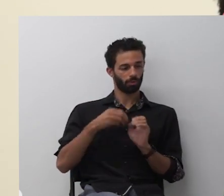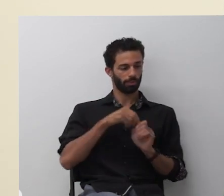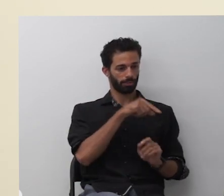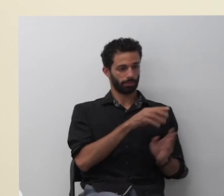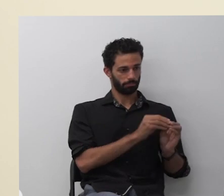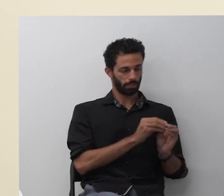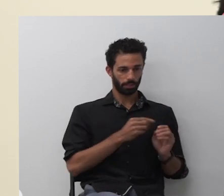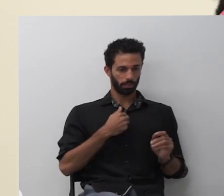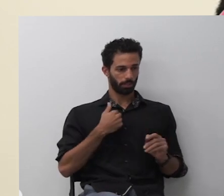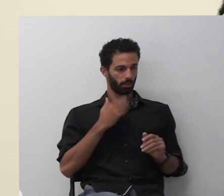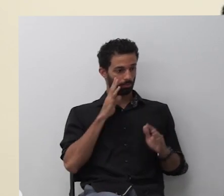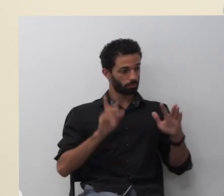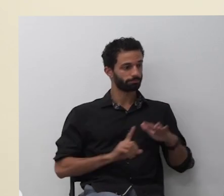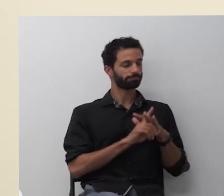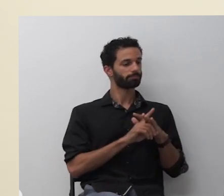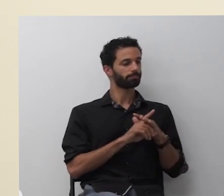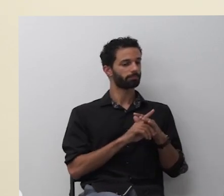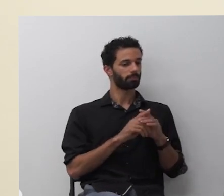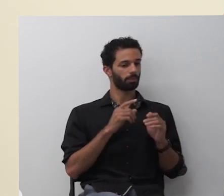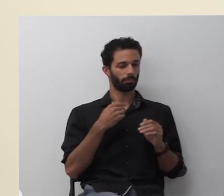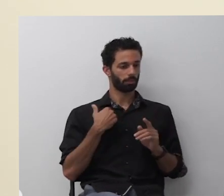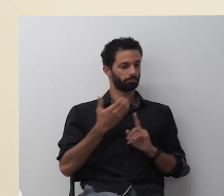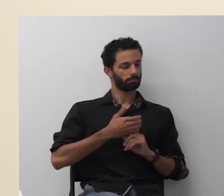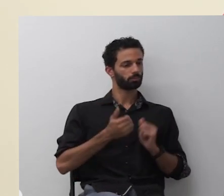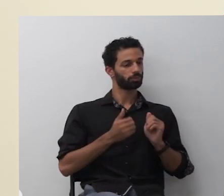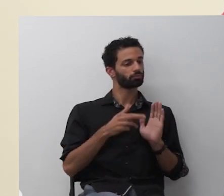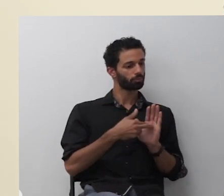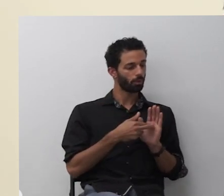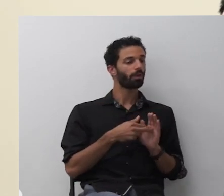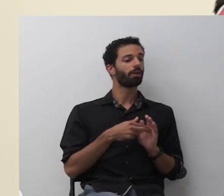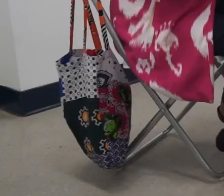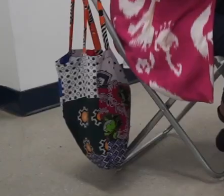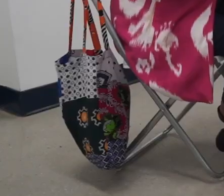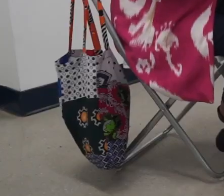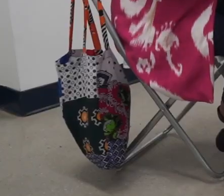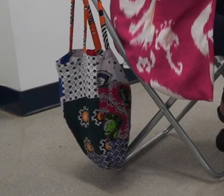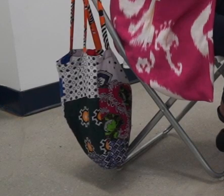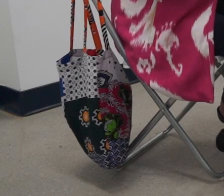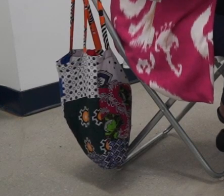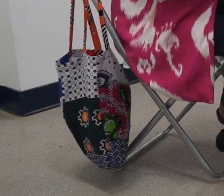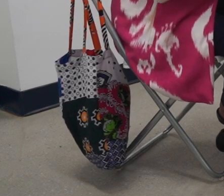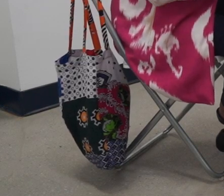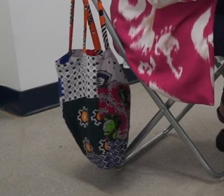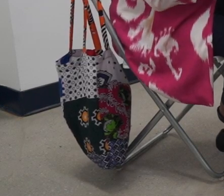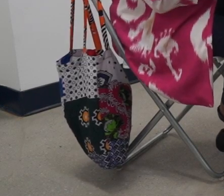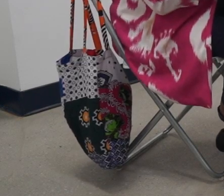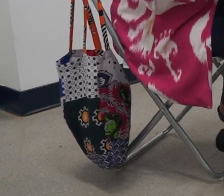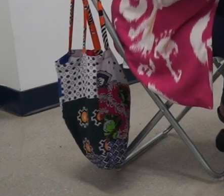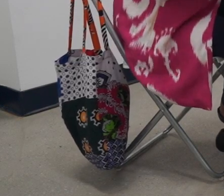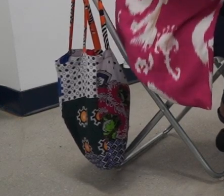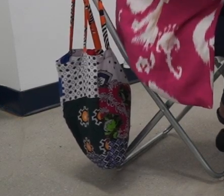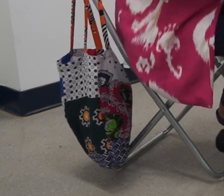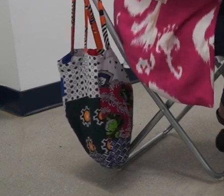or on this call? And then I set my boundaries according to that. So I don't try to do all of it,